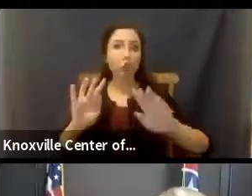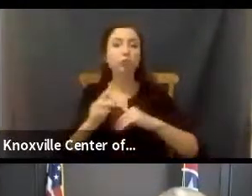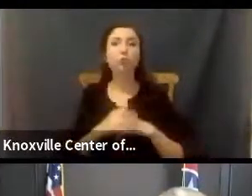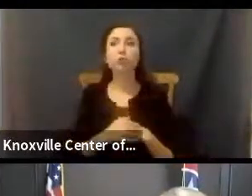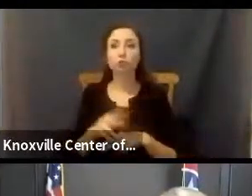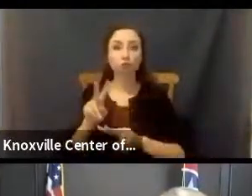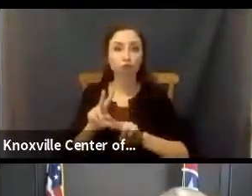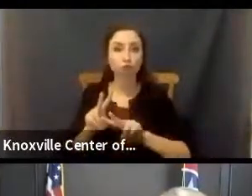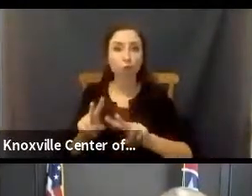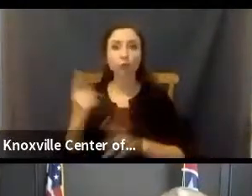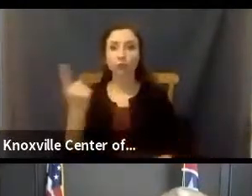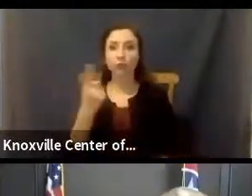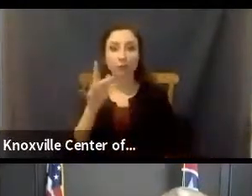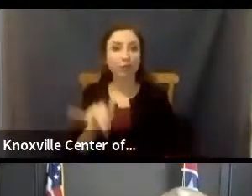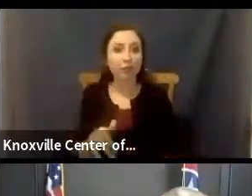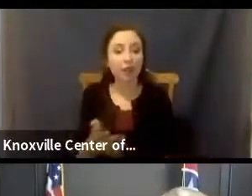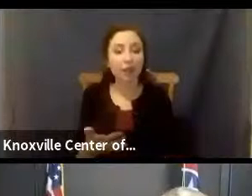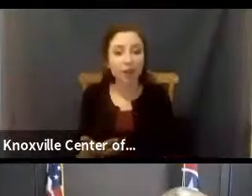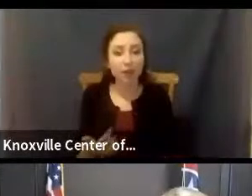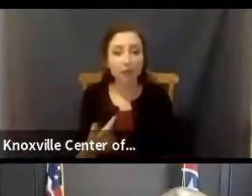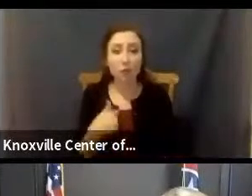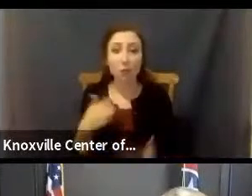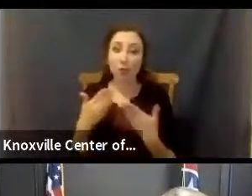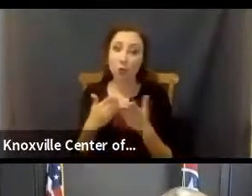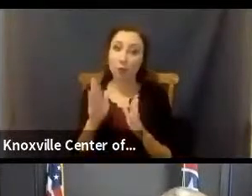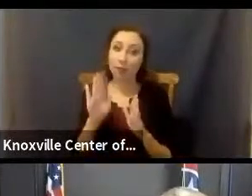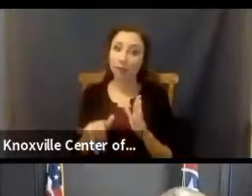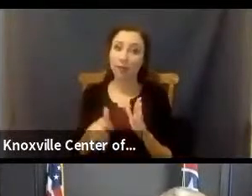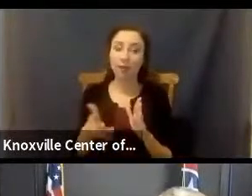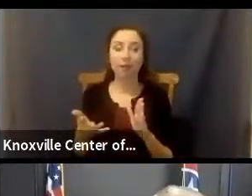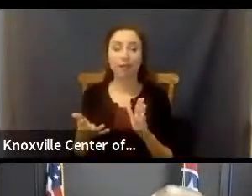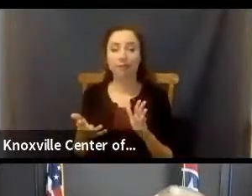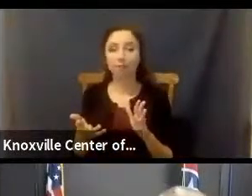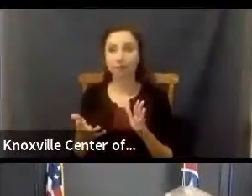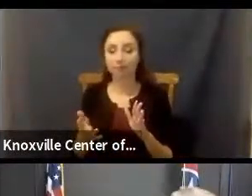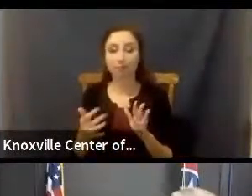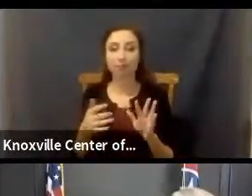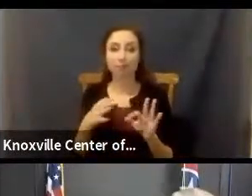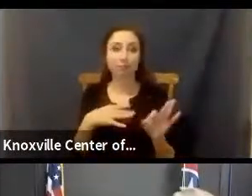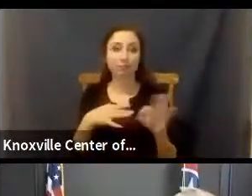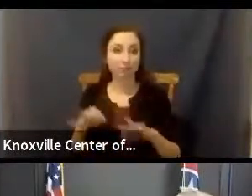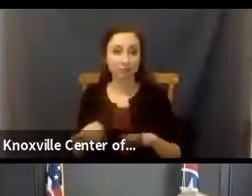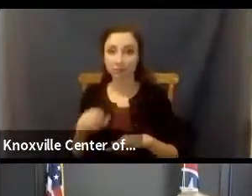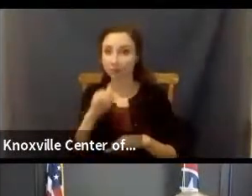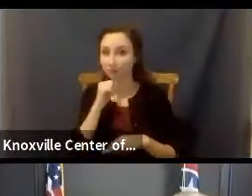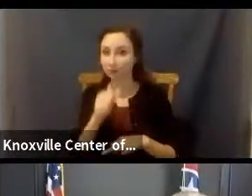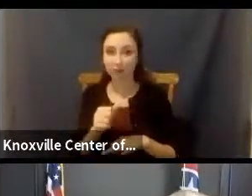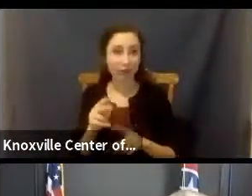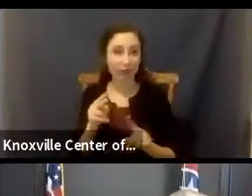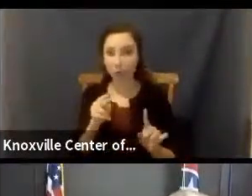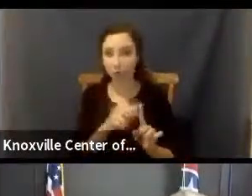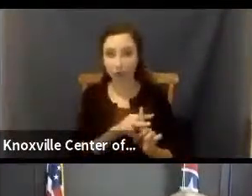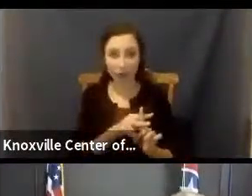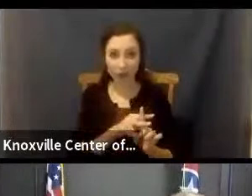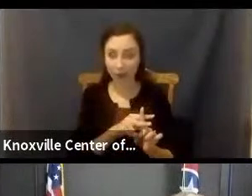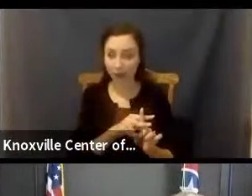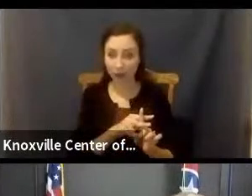or something along those lines. Now, since I opened that can of worms, I do need to explain this would not apply